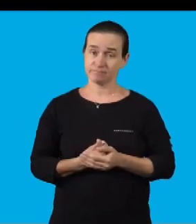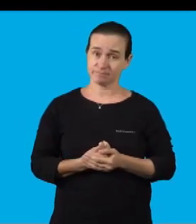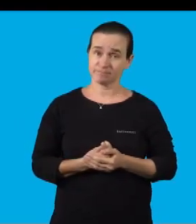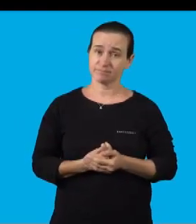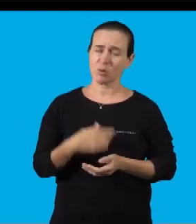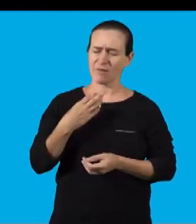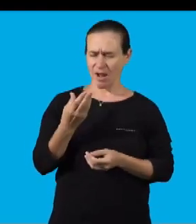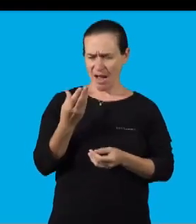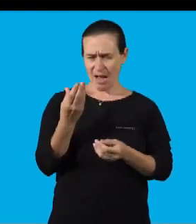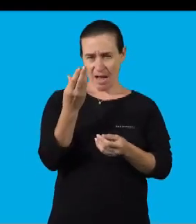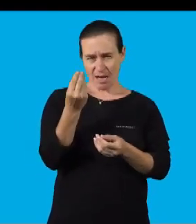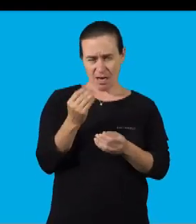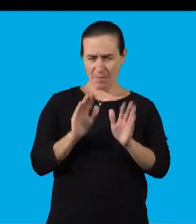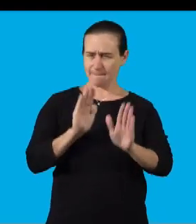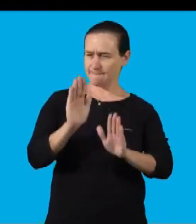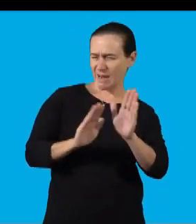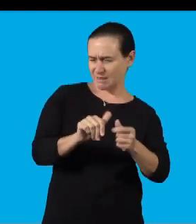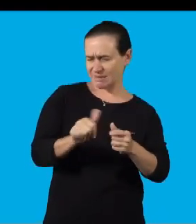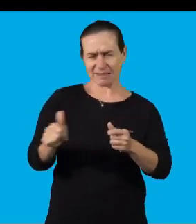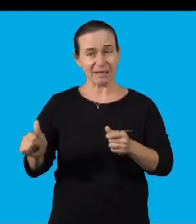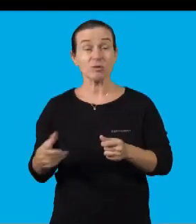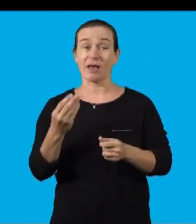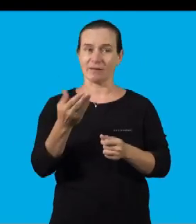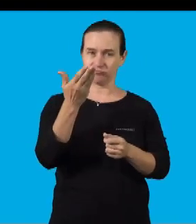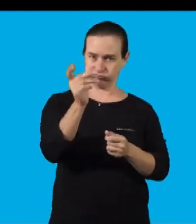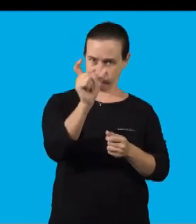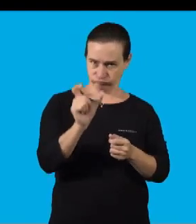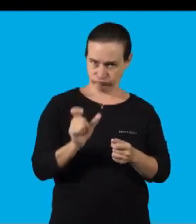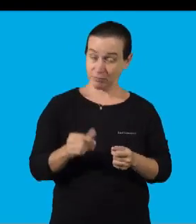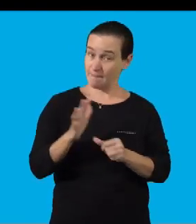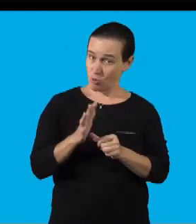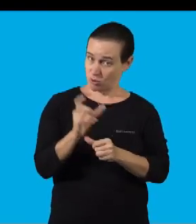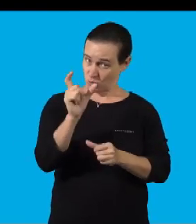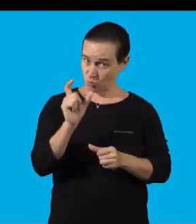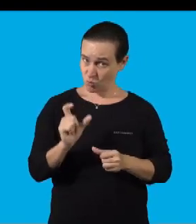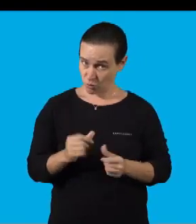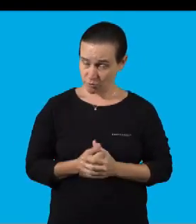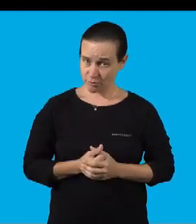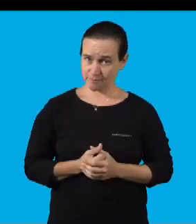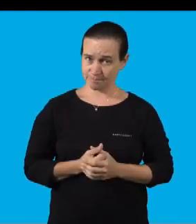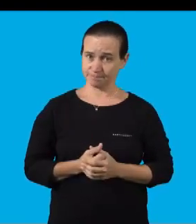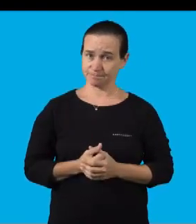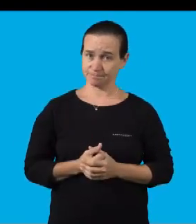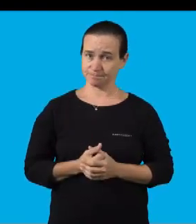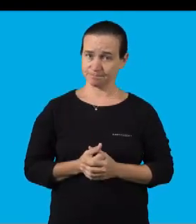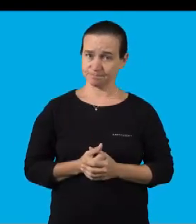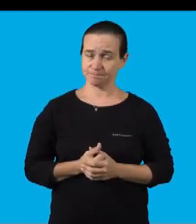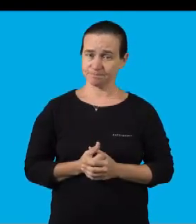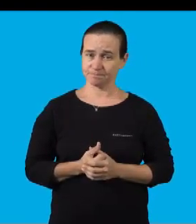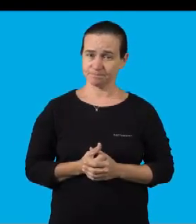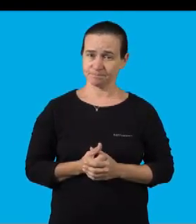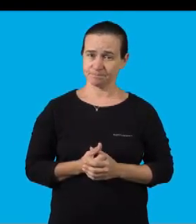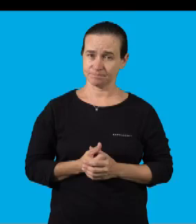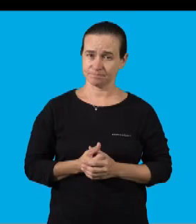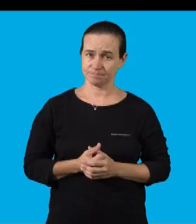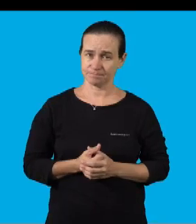So we know that when we are working with number patterns and sequences, these are the terms or keywords that you are familiar with. Of course,